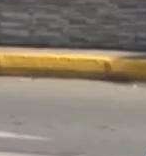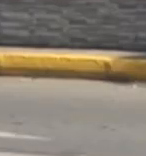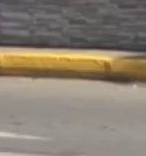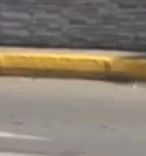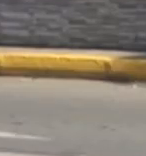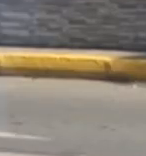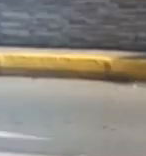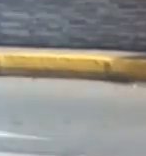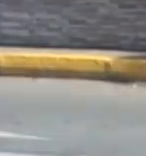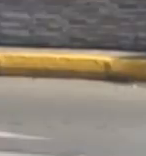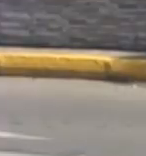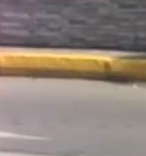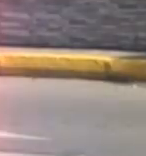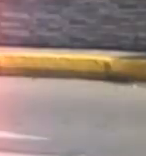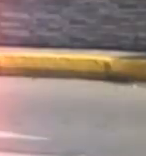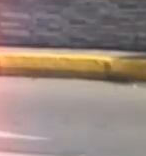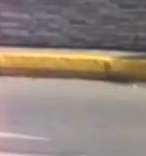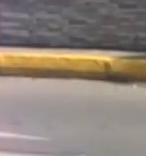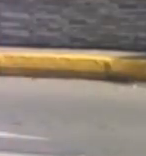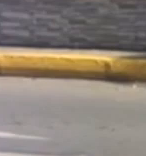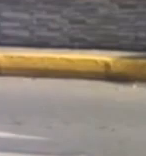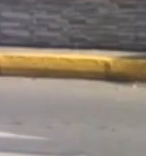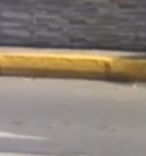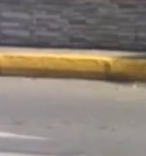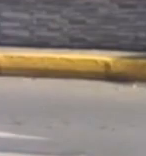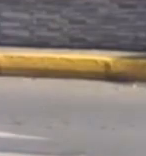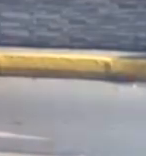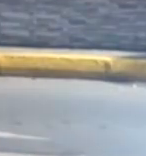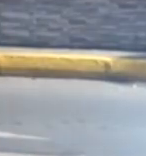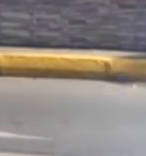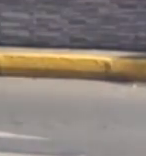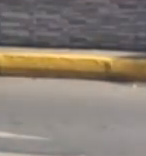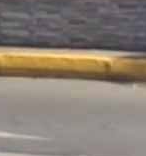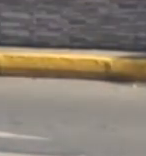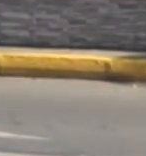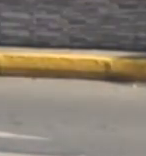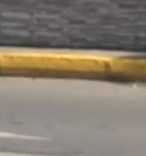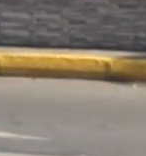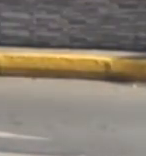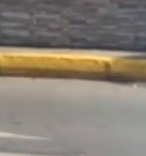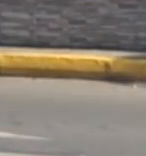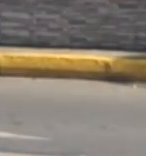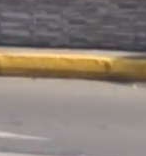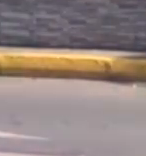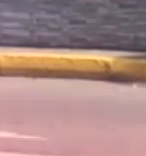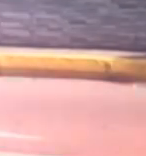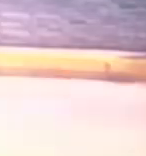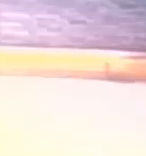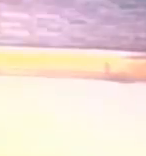Natango merea maramani waya manatuya sawa wetikitukunde